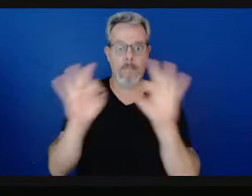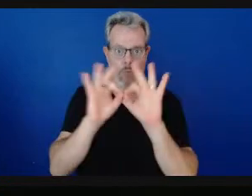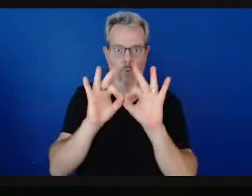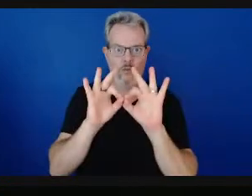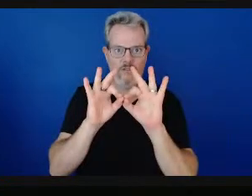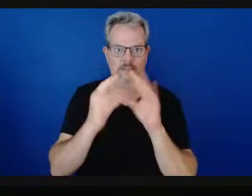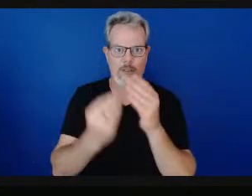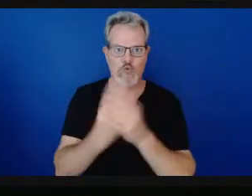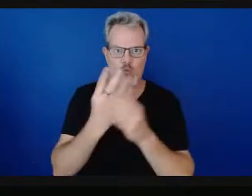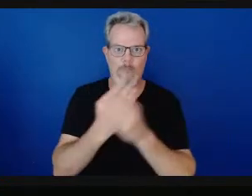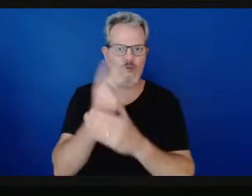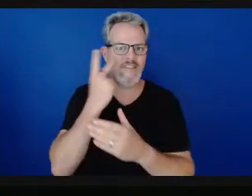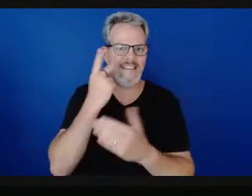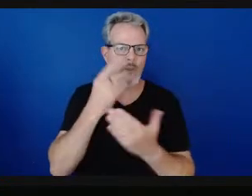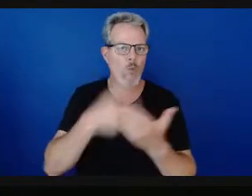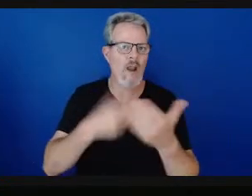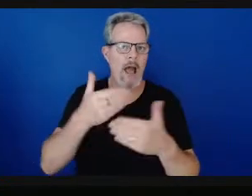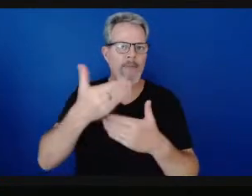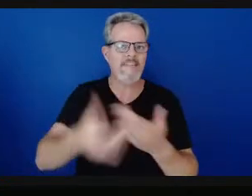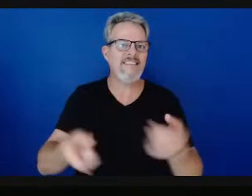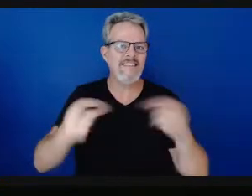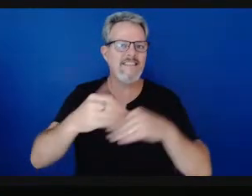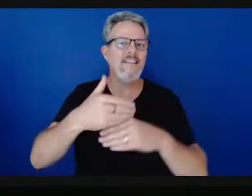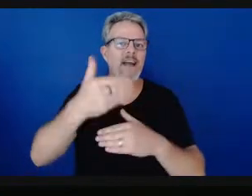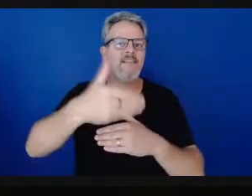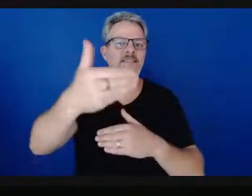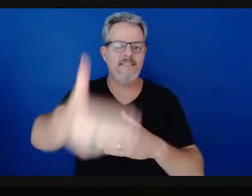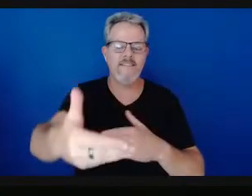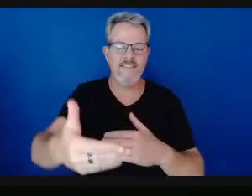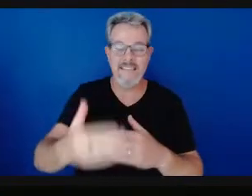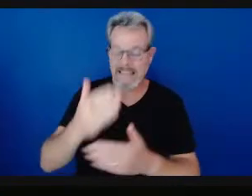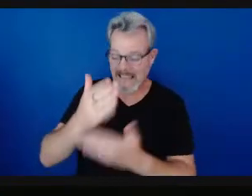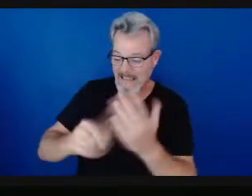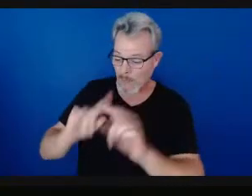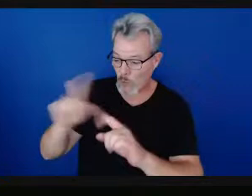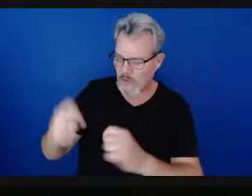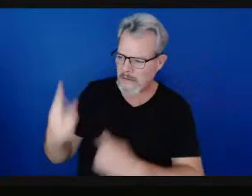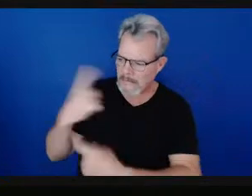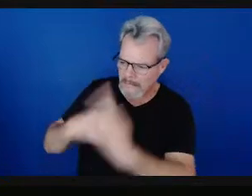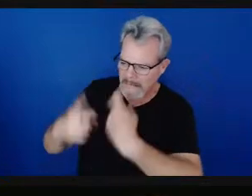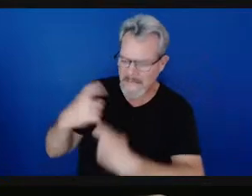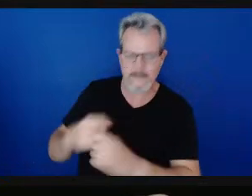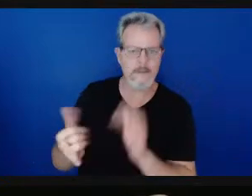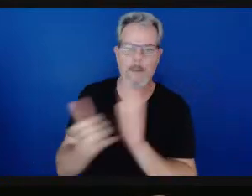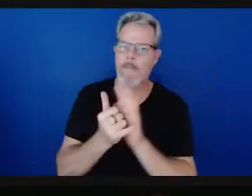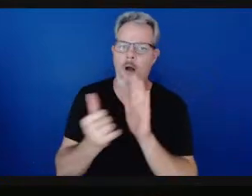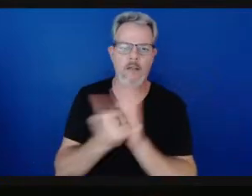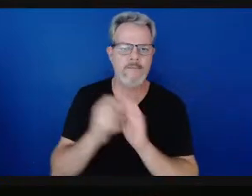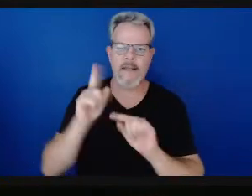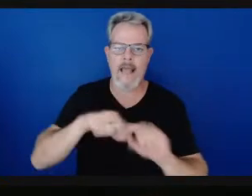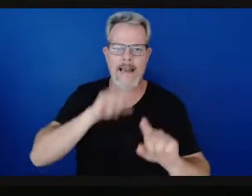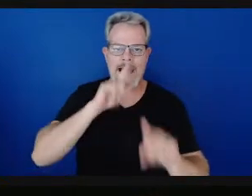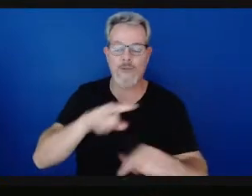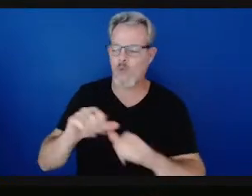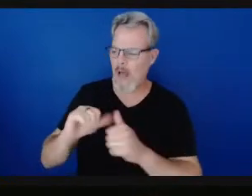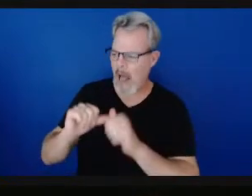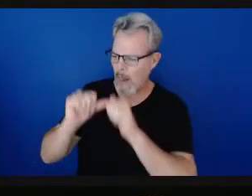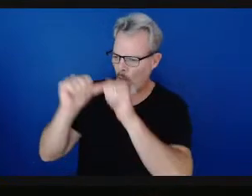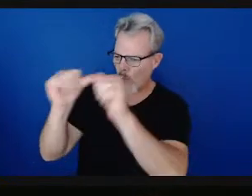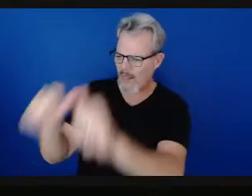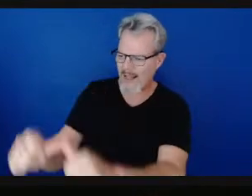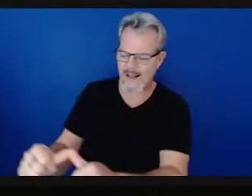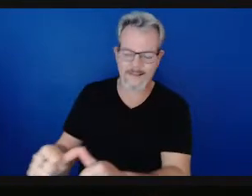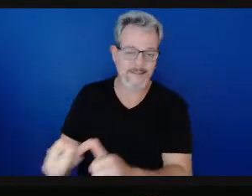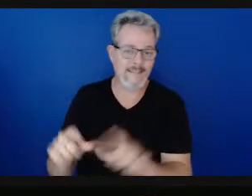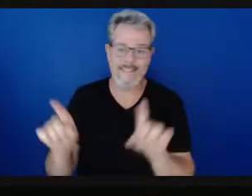happen next year. We've had the questions, and there's impossible to answer. How long will this thing last? Best guess, same as the last